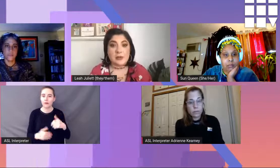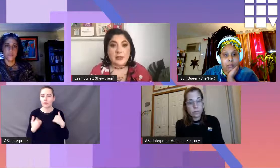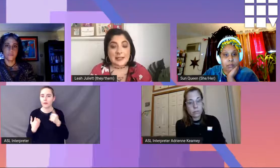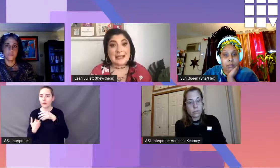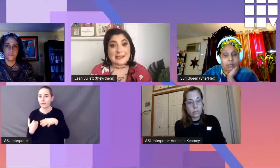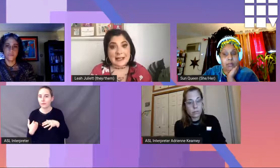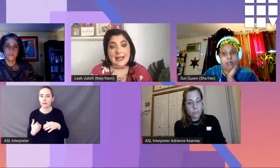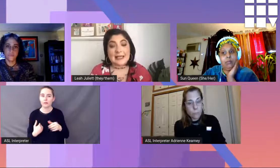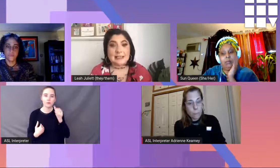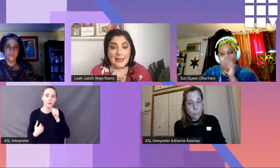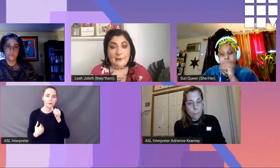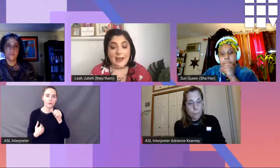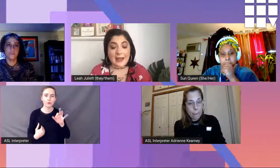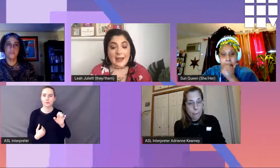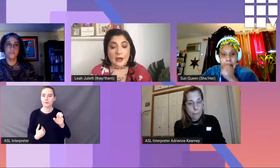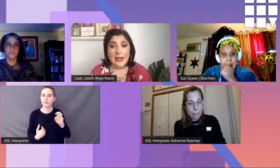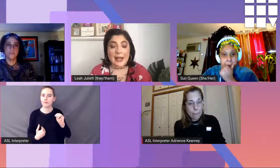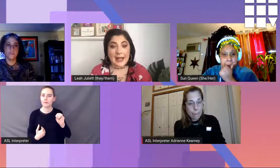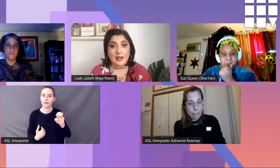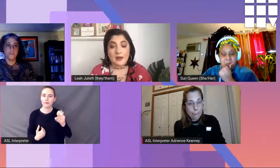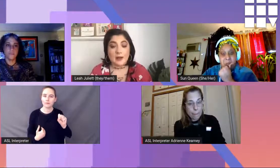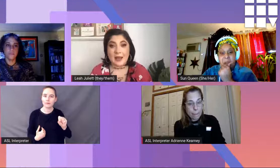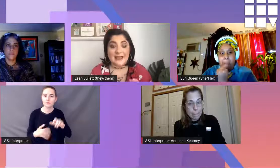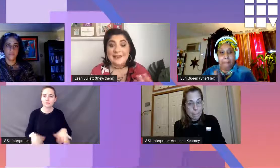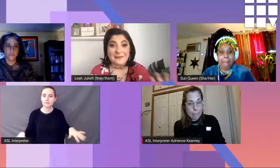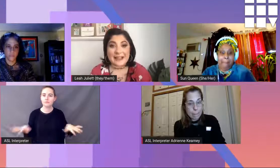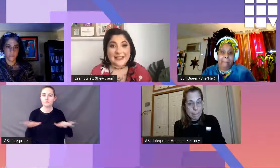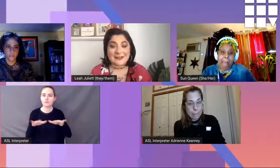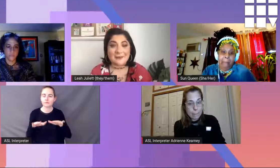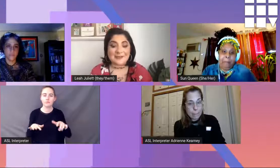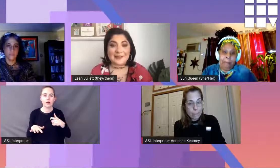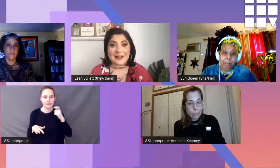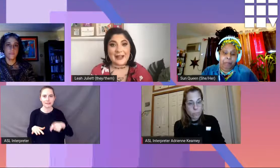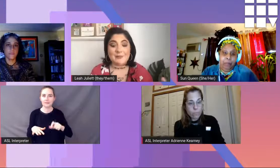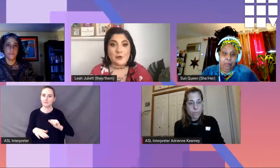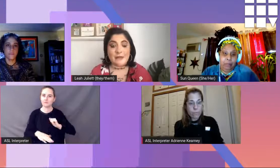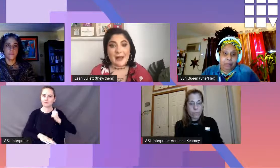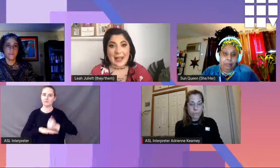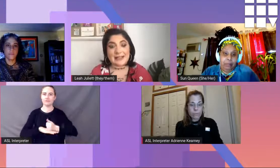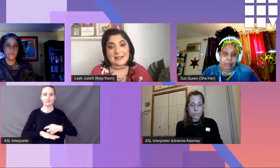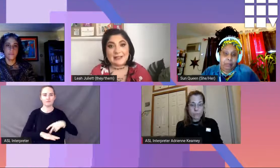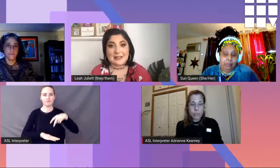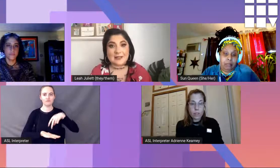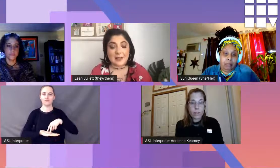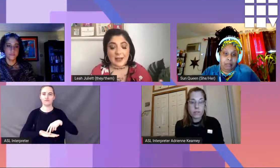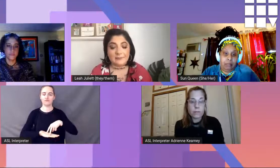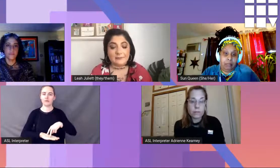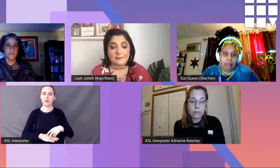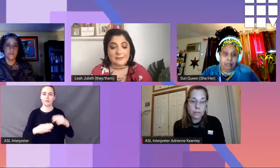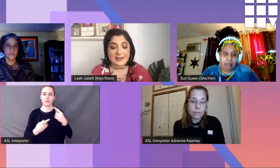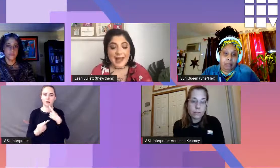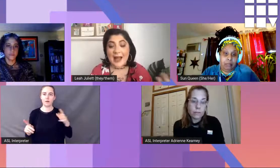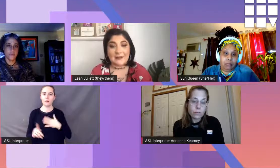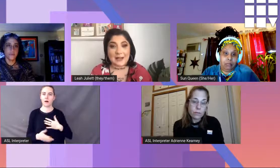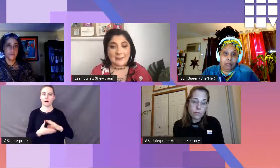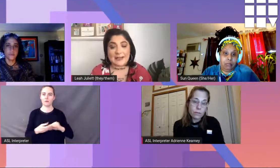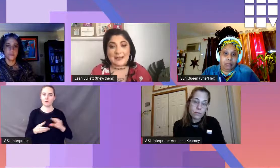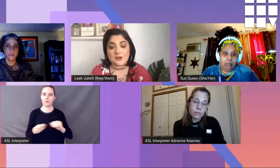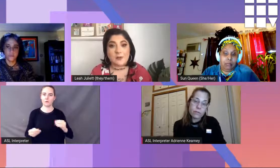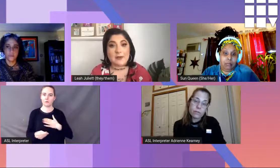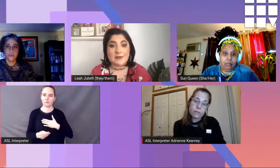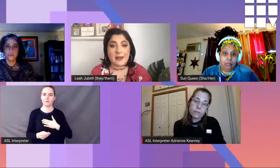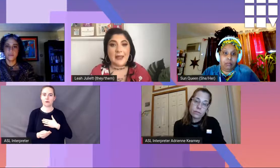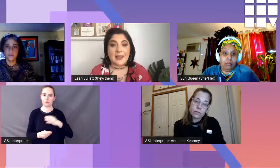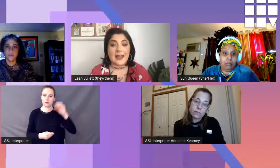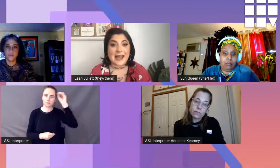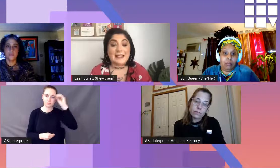to take a stand, tell my story. And I didn't realize that it would be starting a movement against this act of tech-based